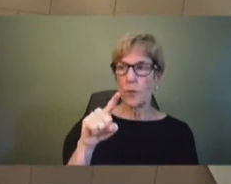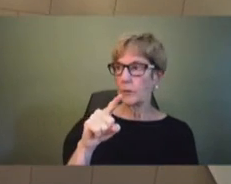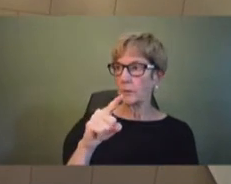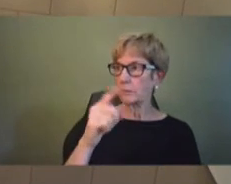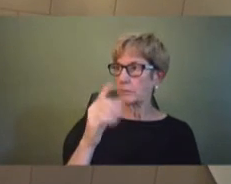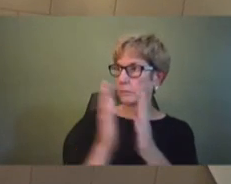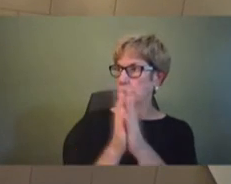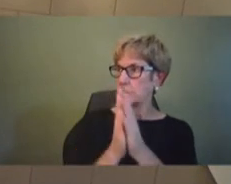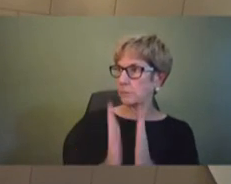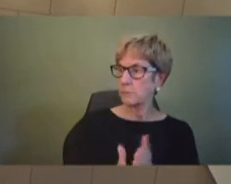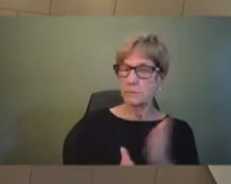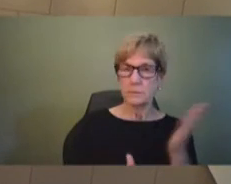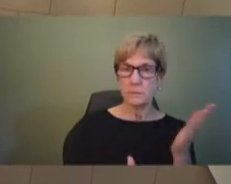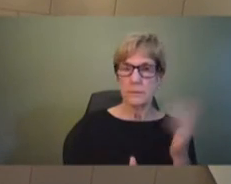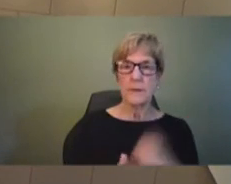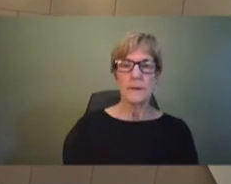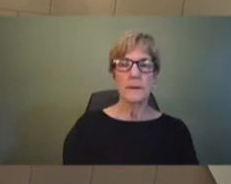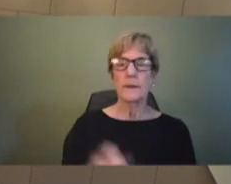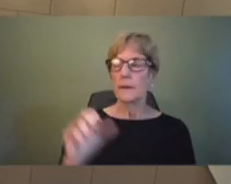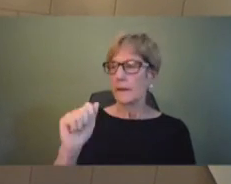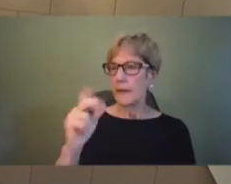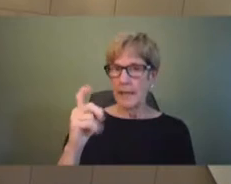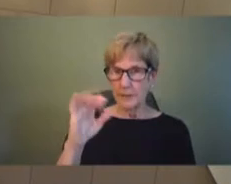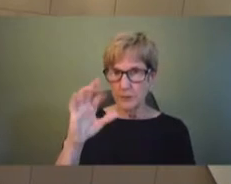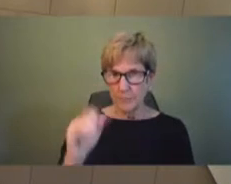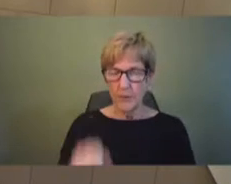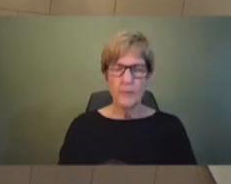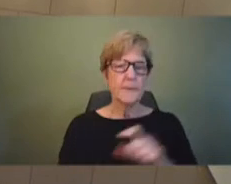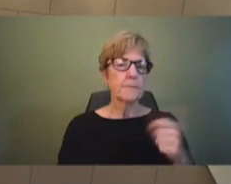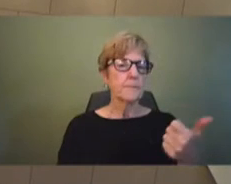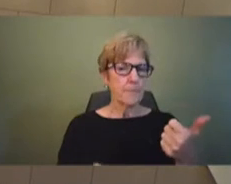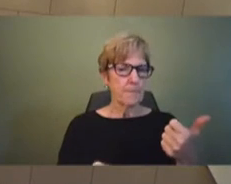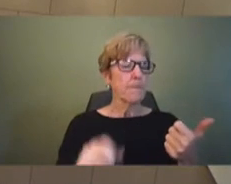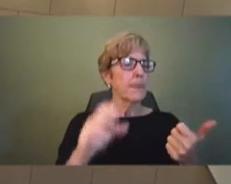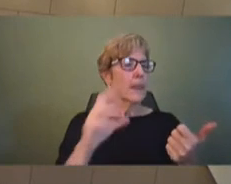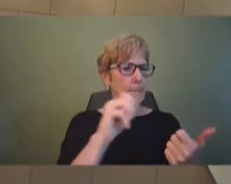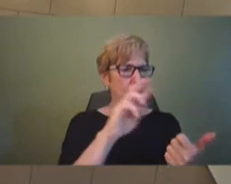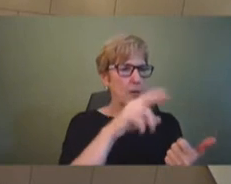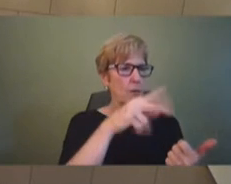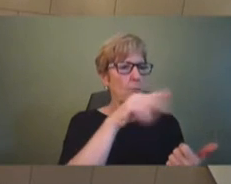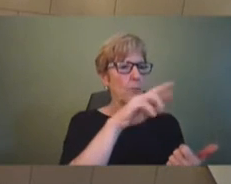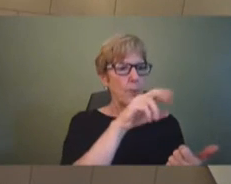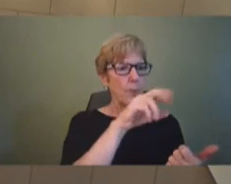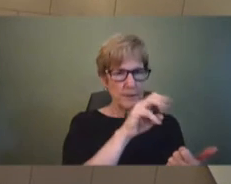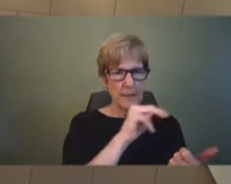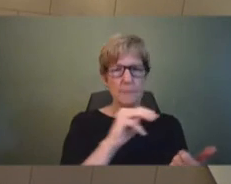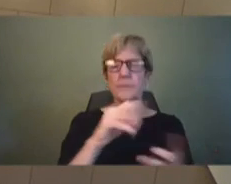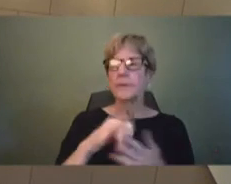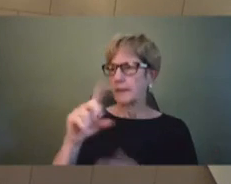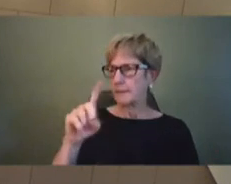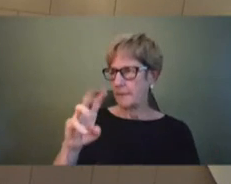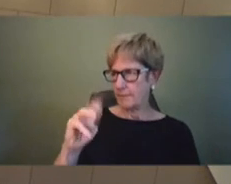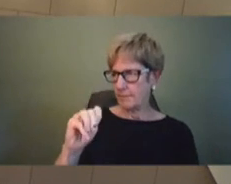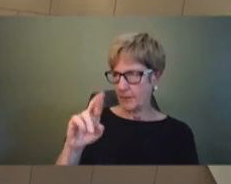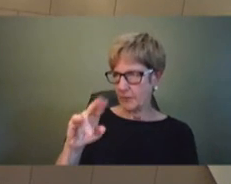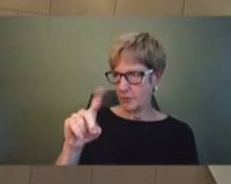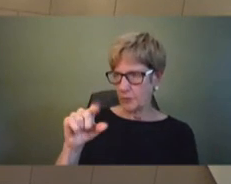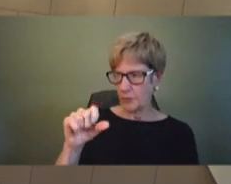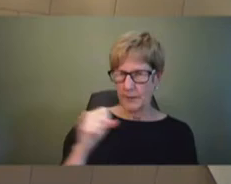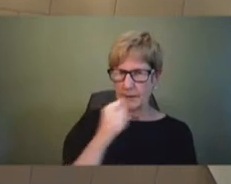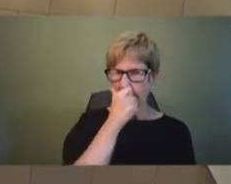petitioner Miss azir followed by mayor protim and then Mr DRS thank you madam mayor this is a